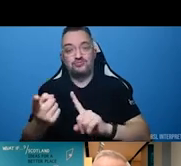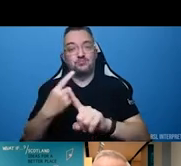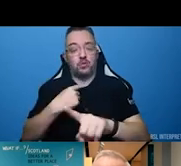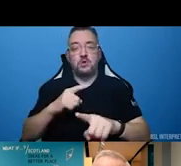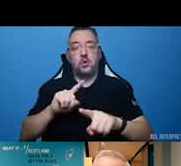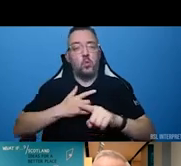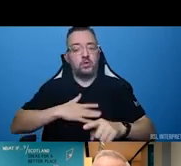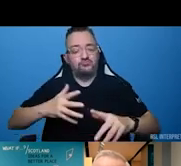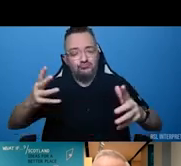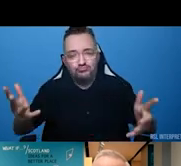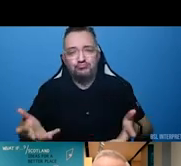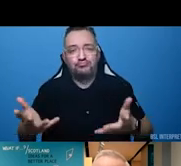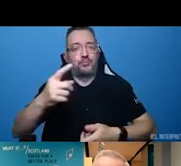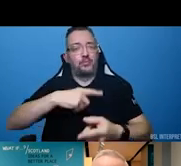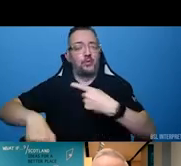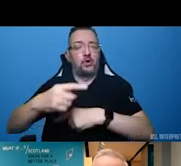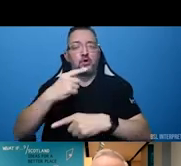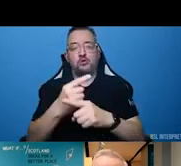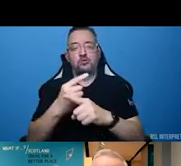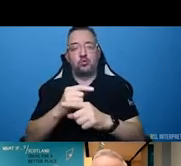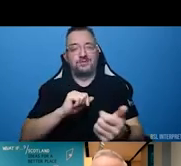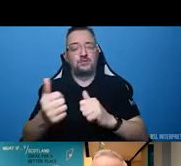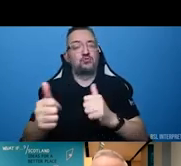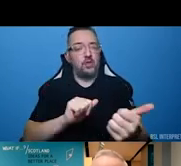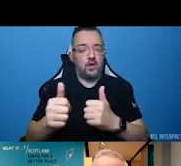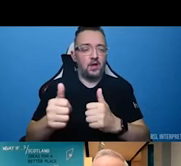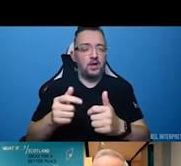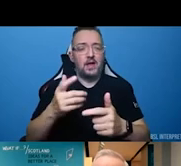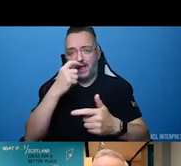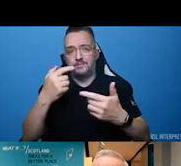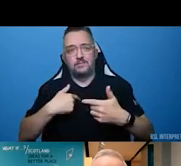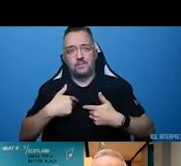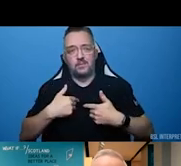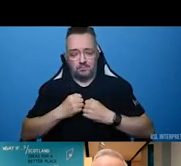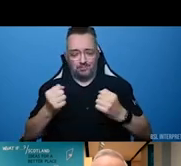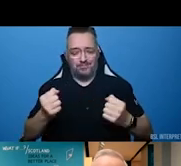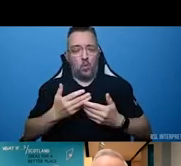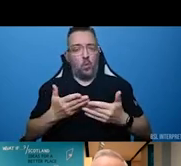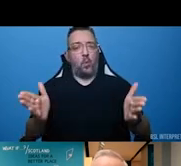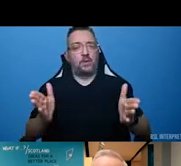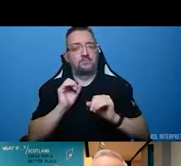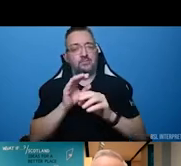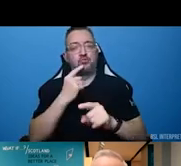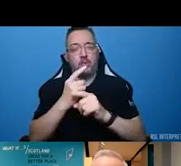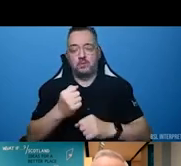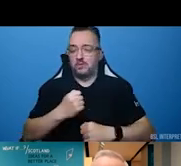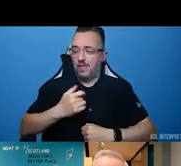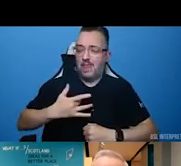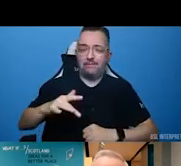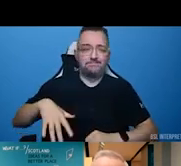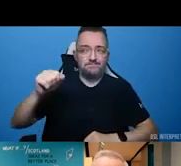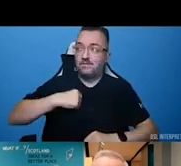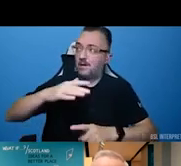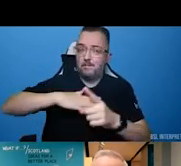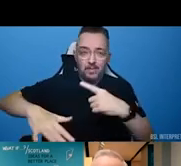encourage people just simply to talk to each other and open up about how it felt to live in the place they lived, and for the architects